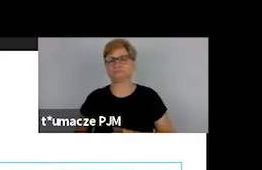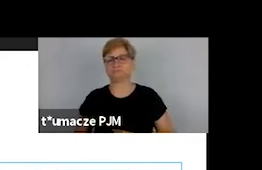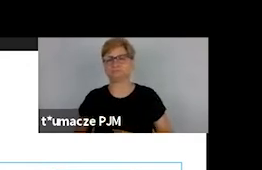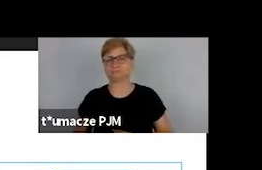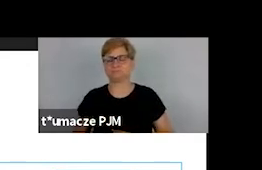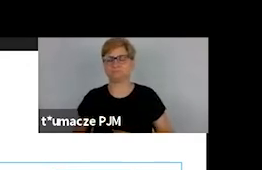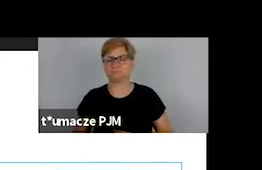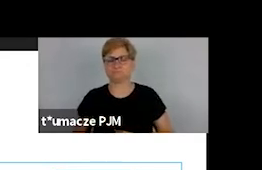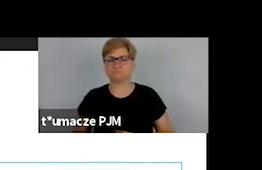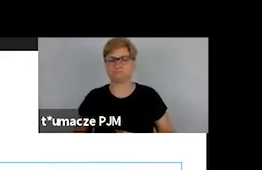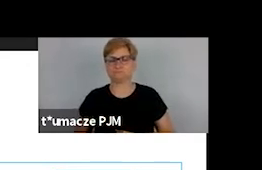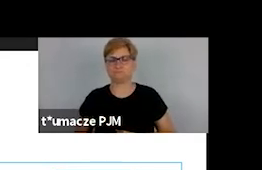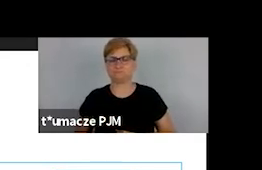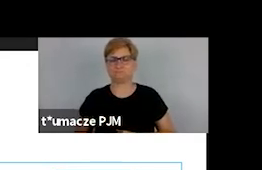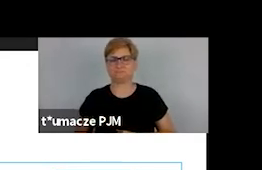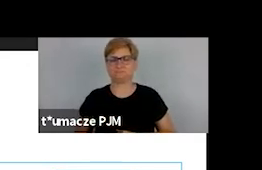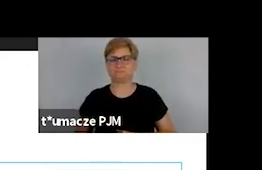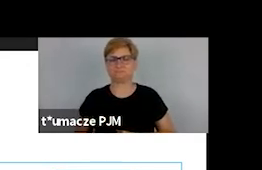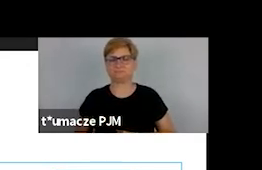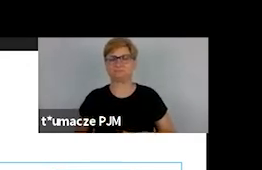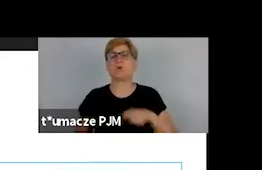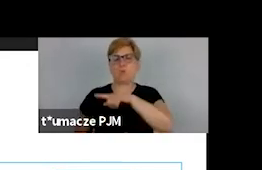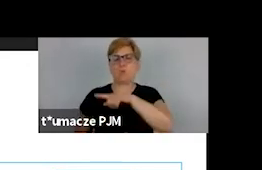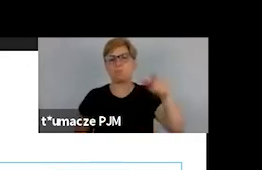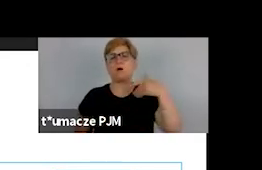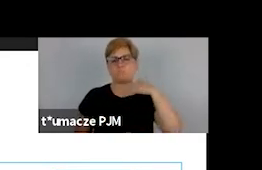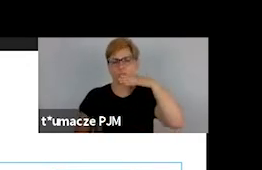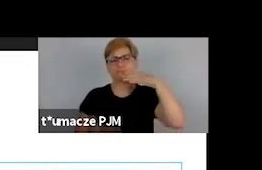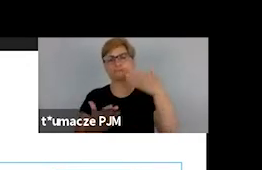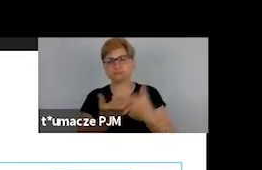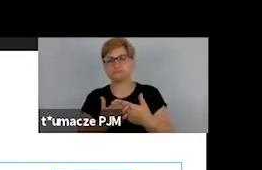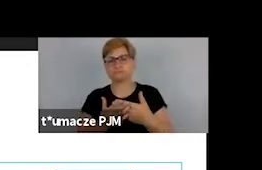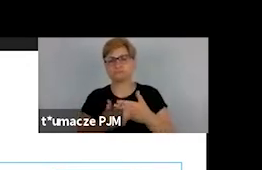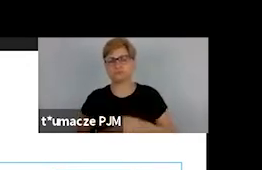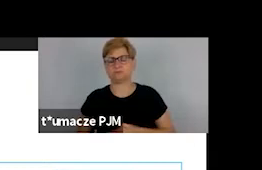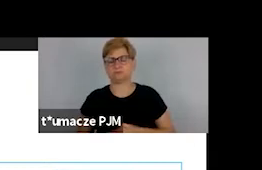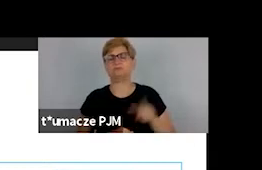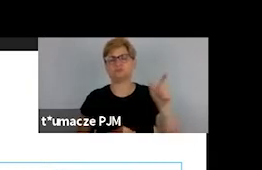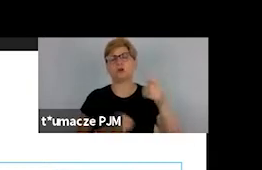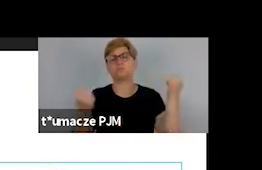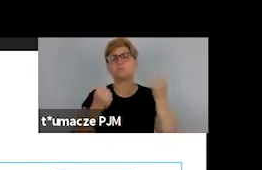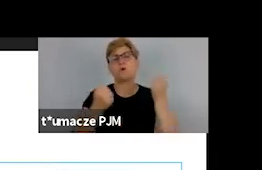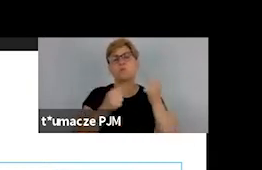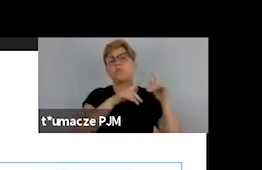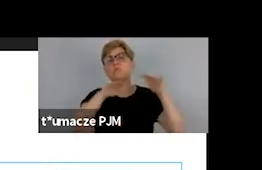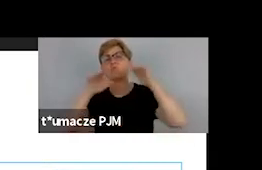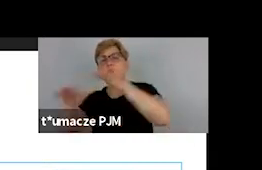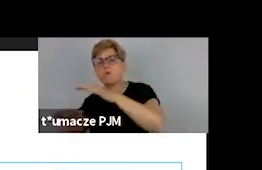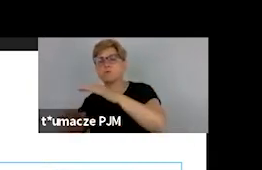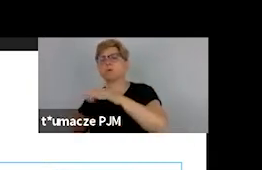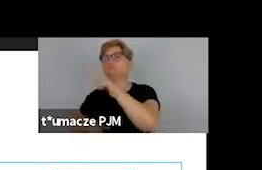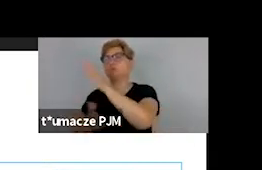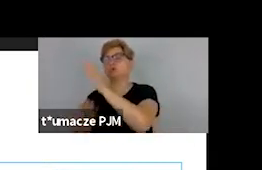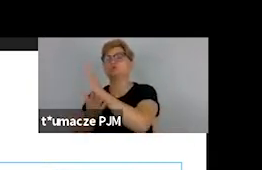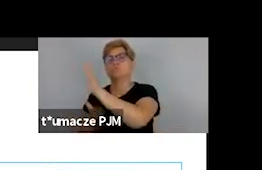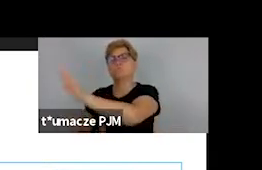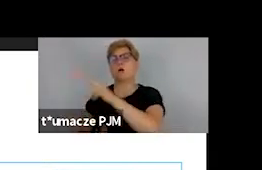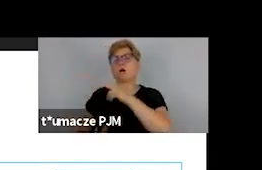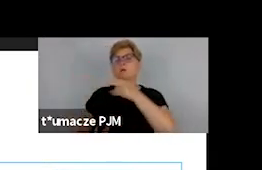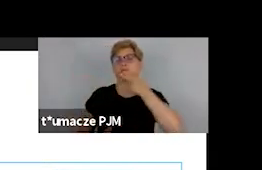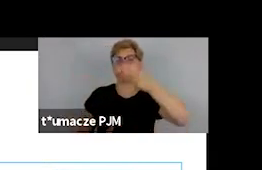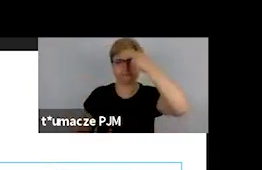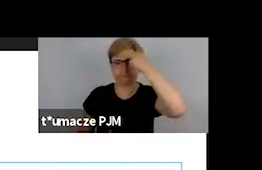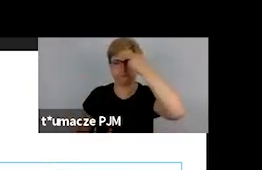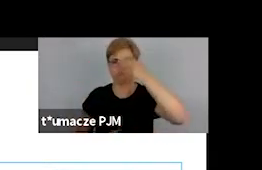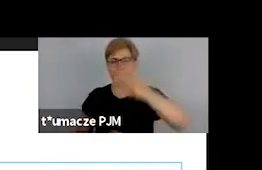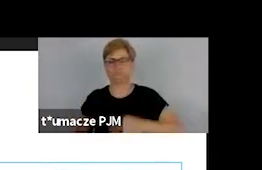I am, they would say. And so we provide, in some countries, in some places, those